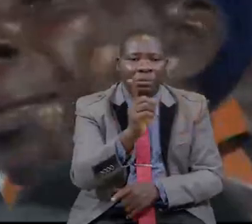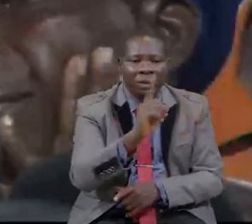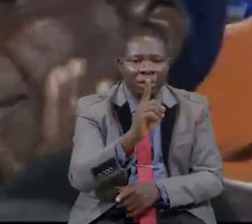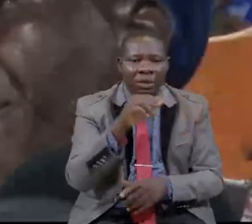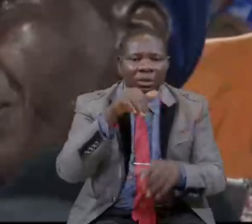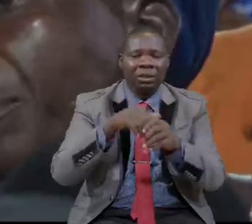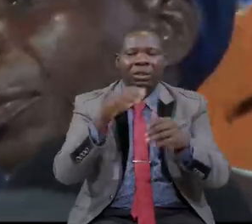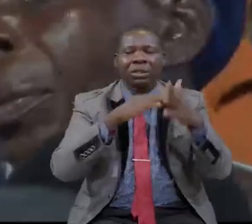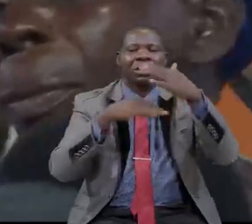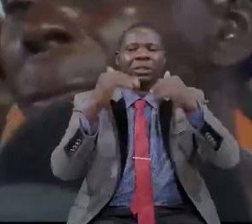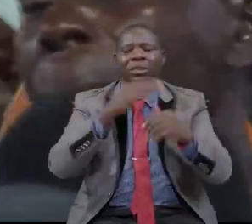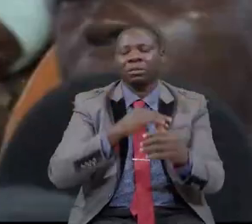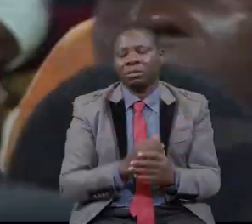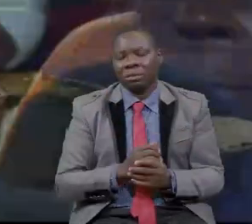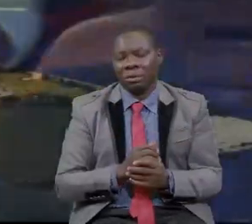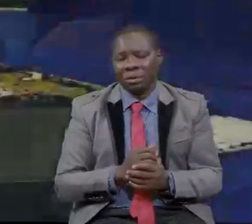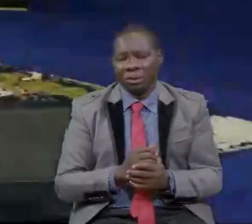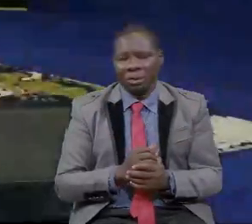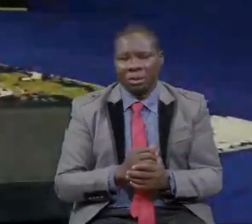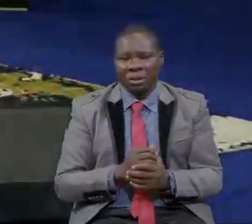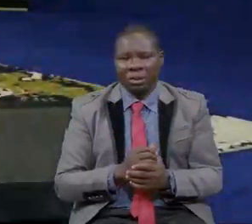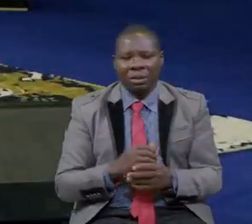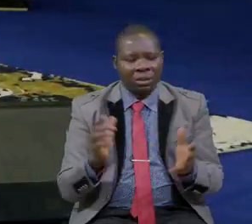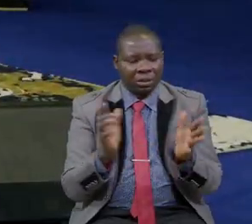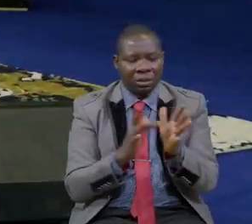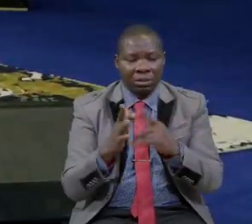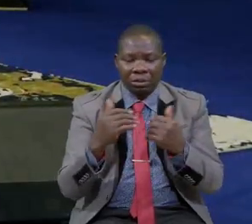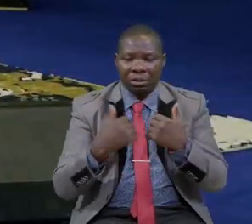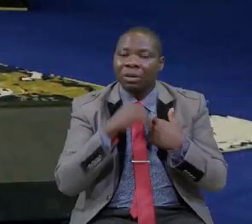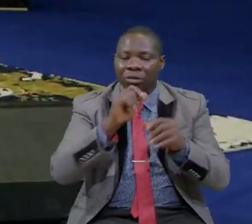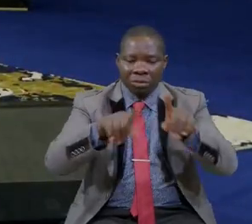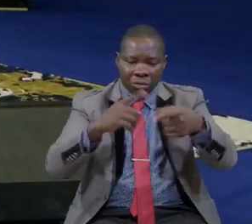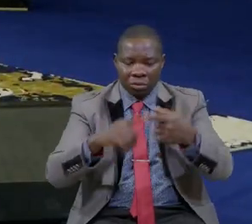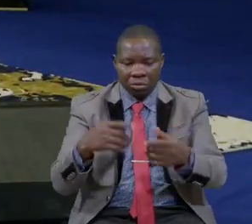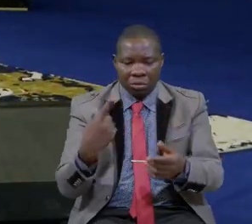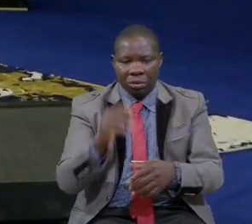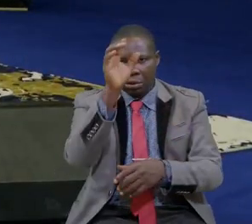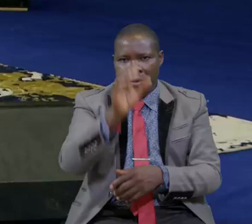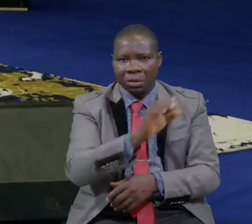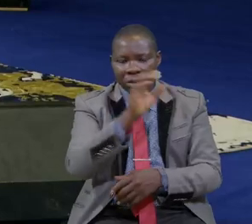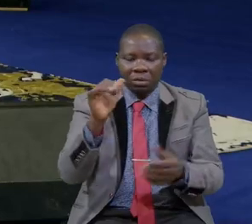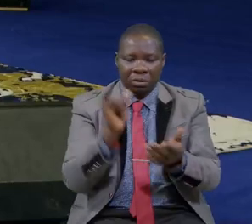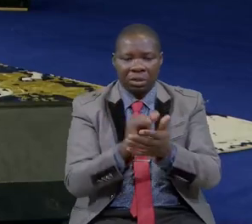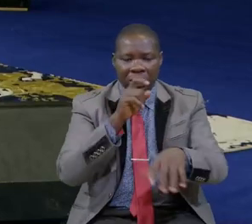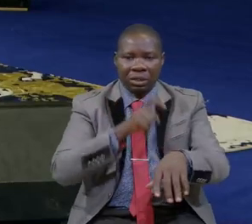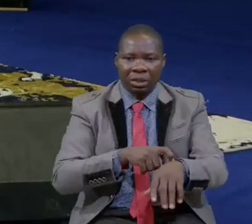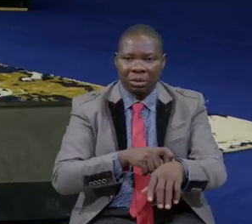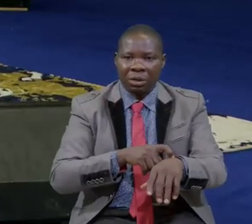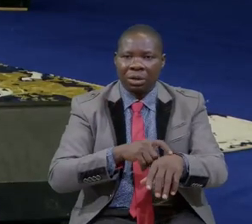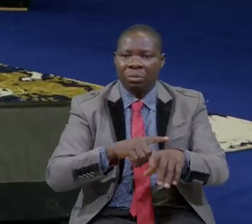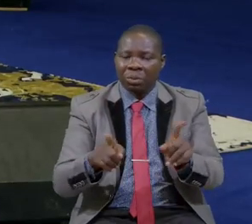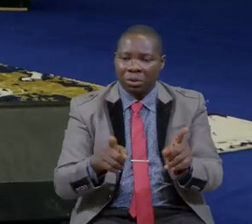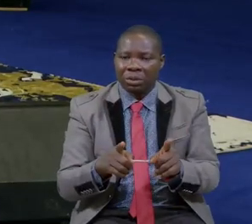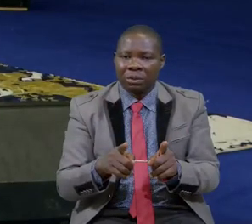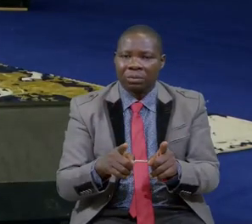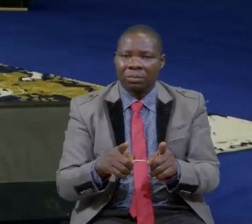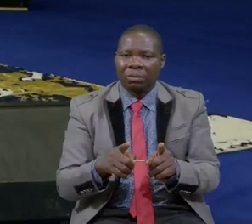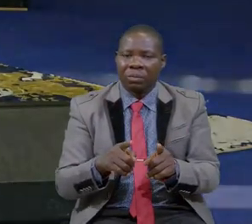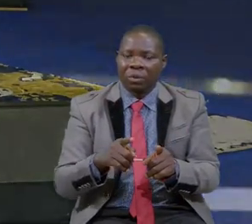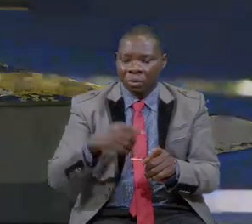And you know, Jesus has not even gotten to the cross, but in view of what he will